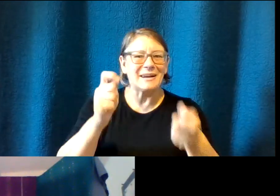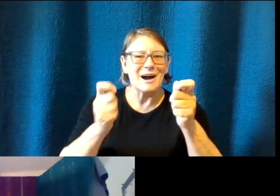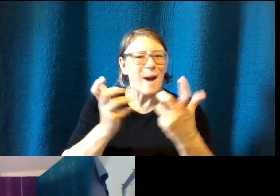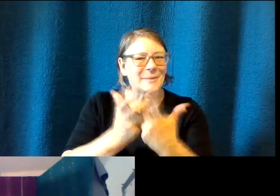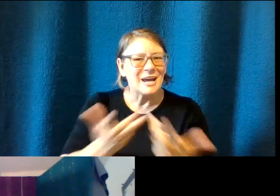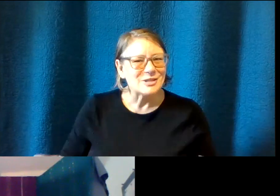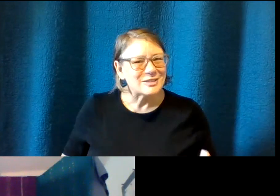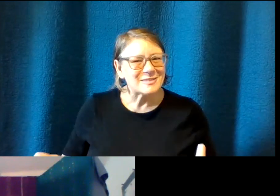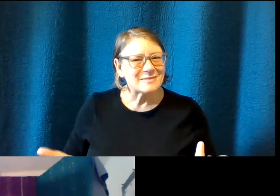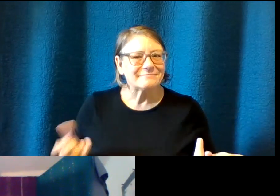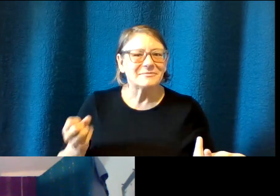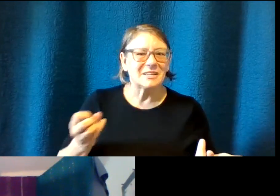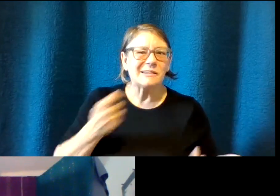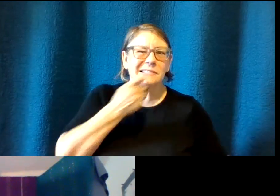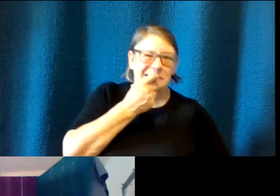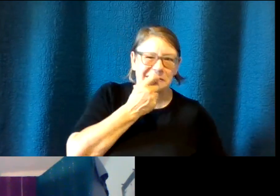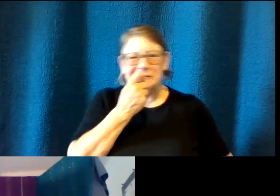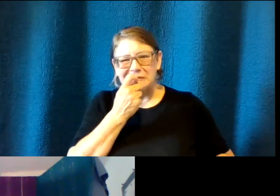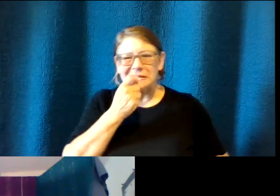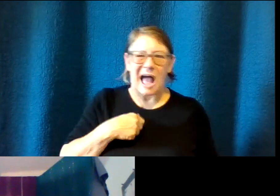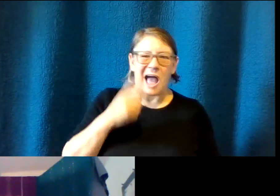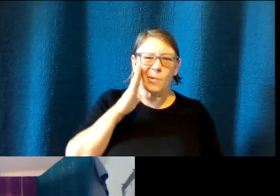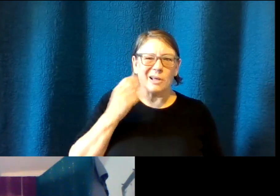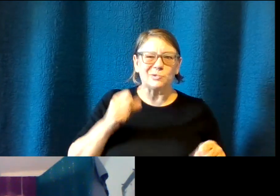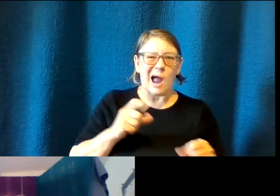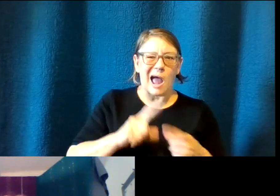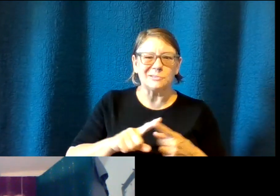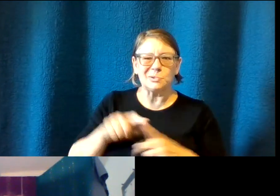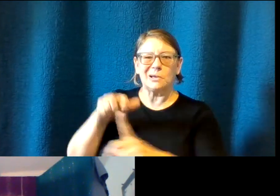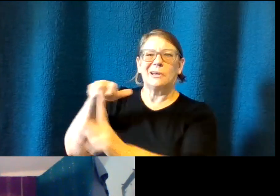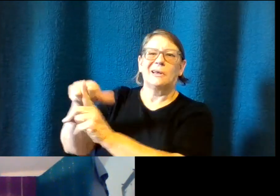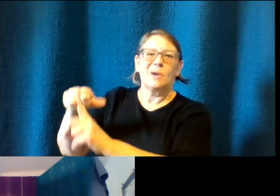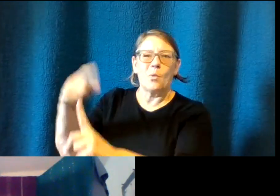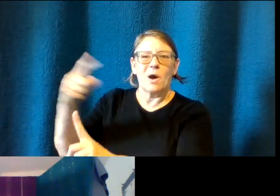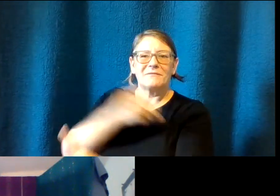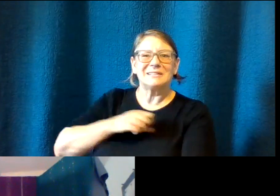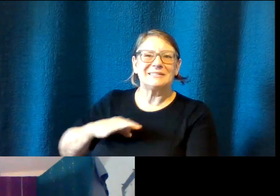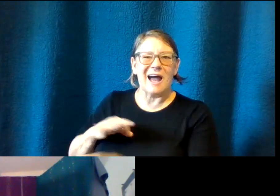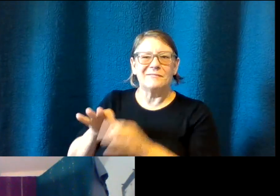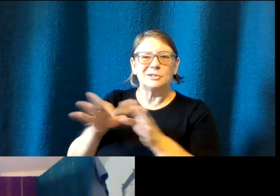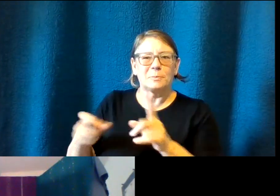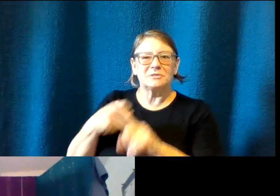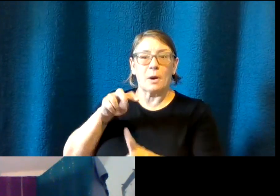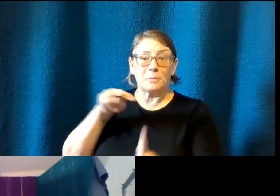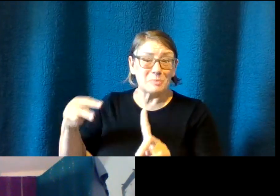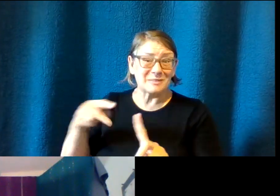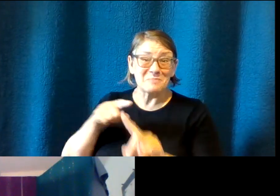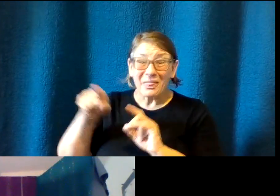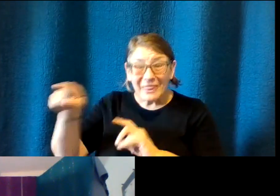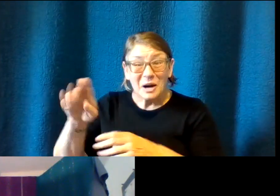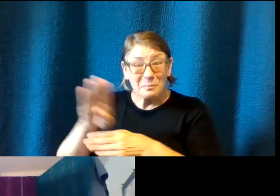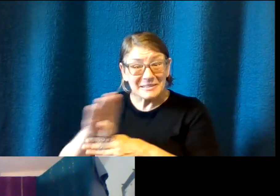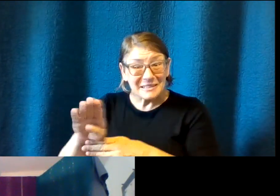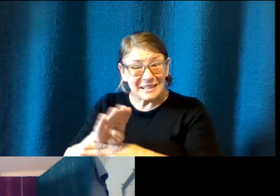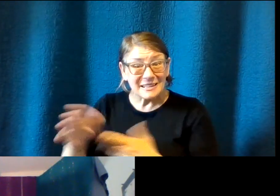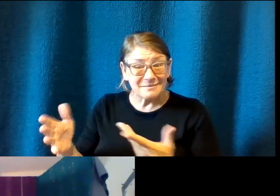So, I was going to maybe try and hit up one of the staff interpreters at Perspectives, but they're really busy.